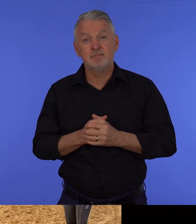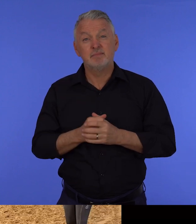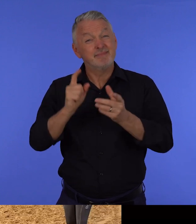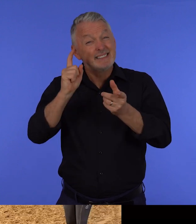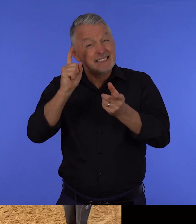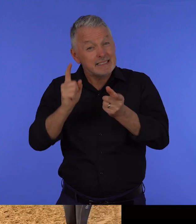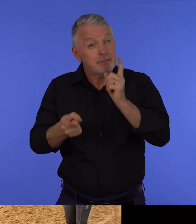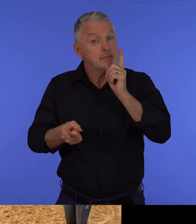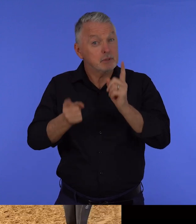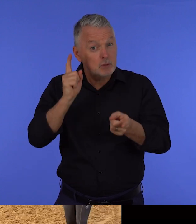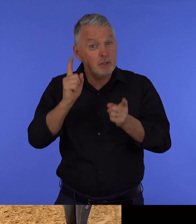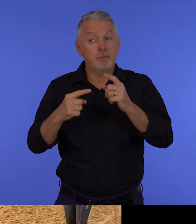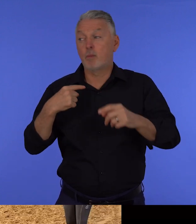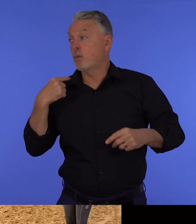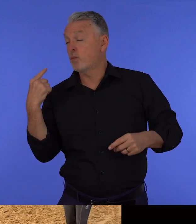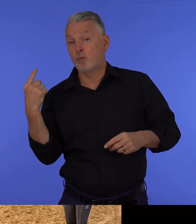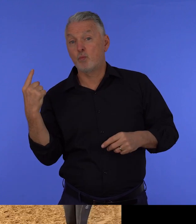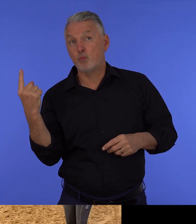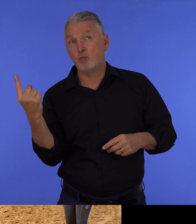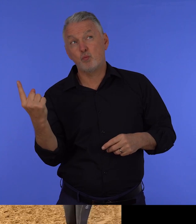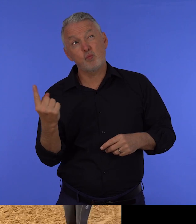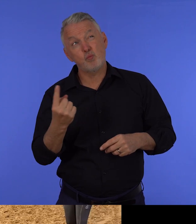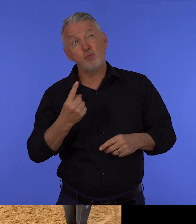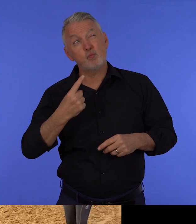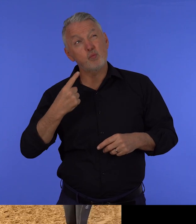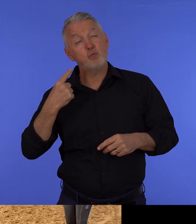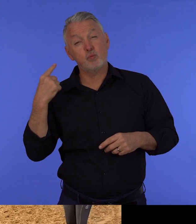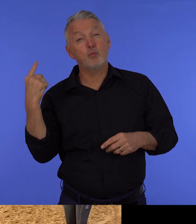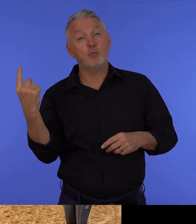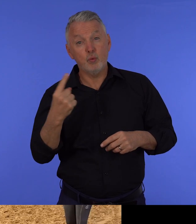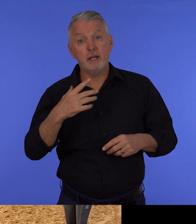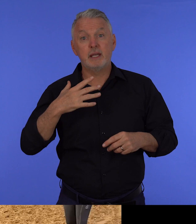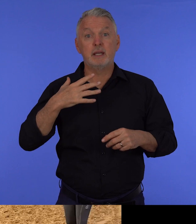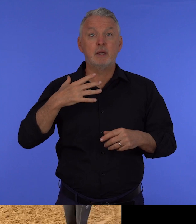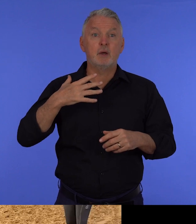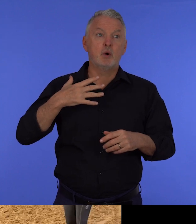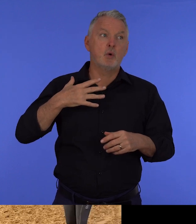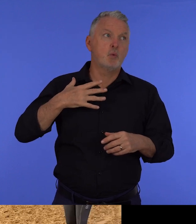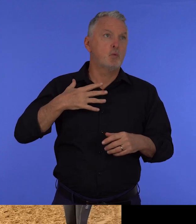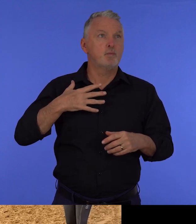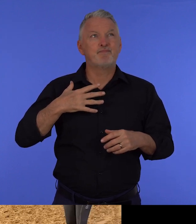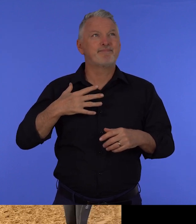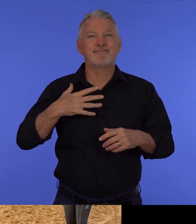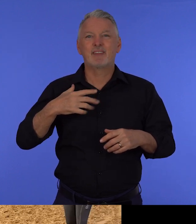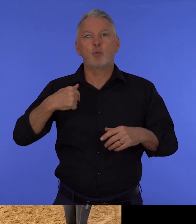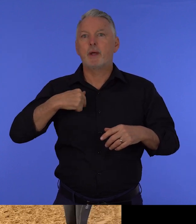And just have fun. Sometimes we